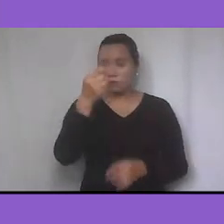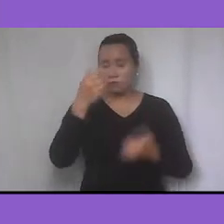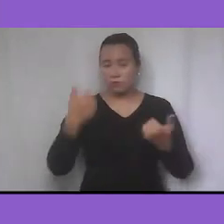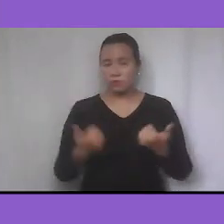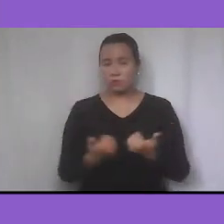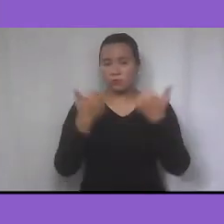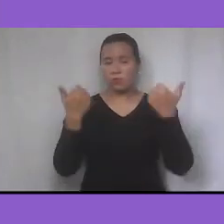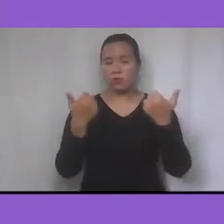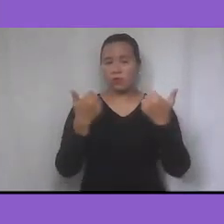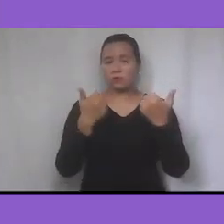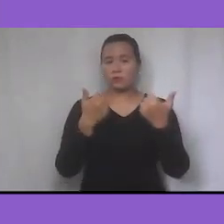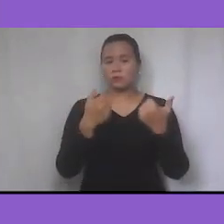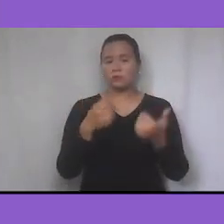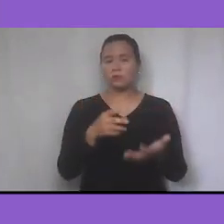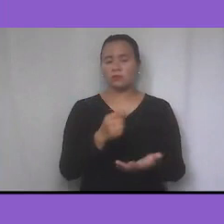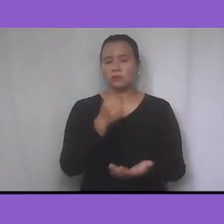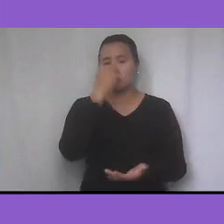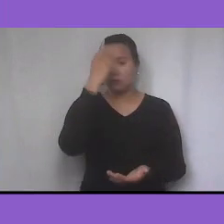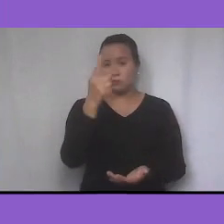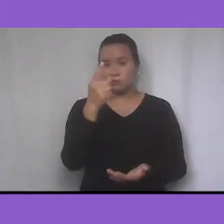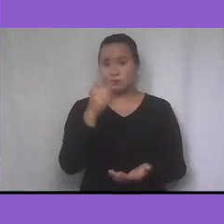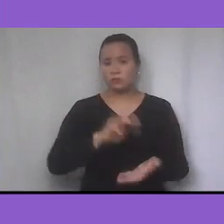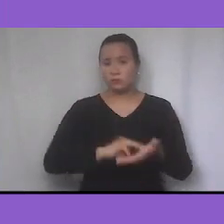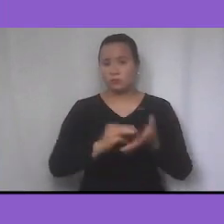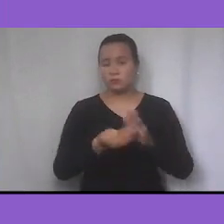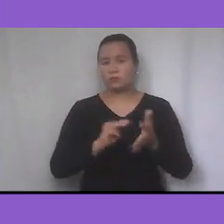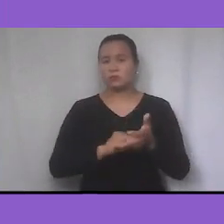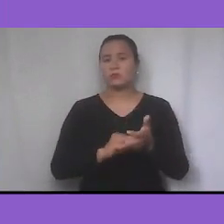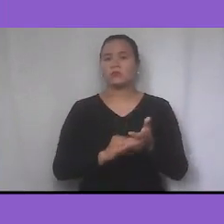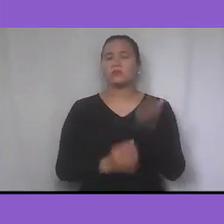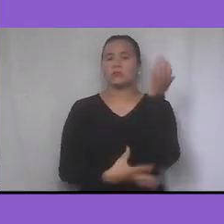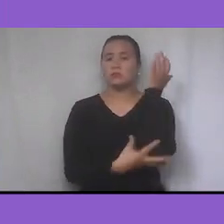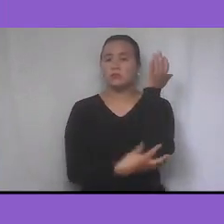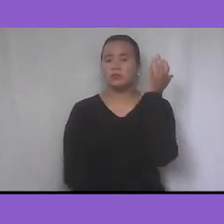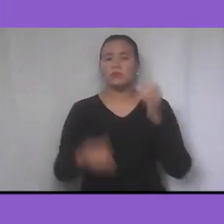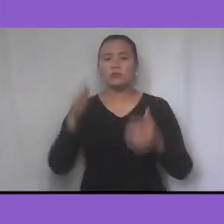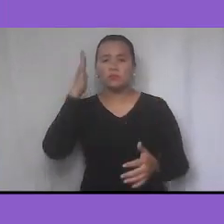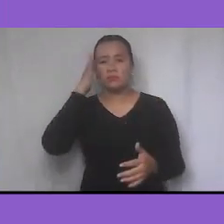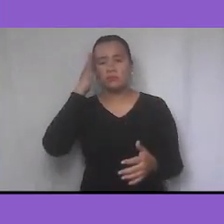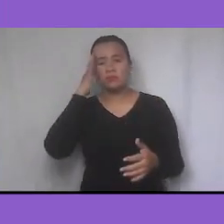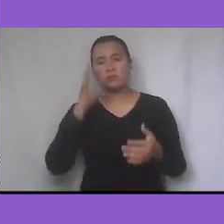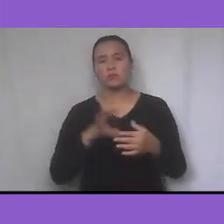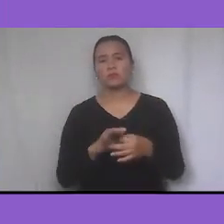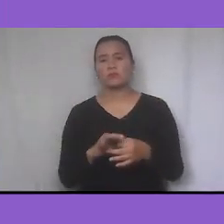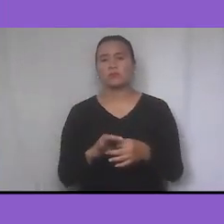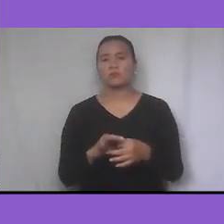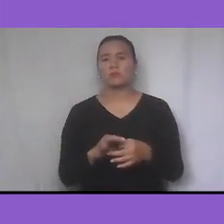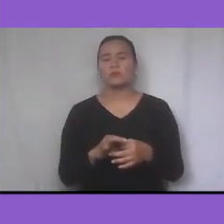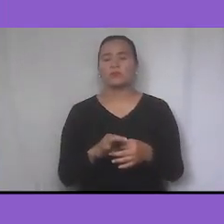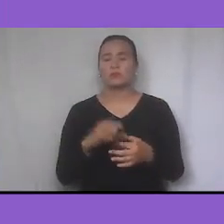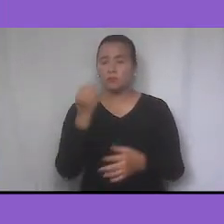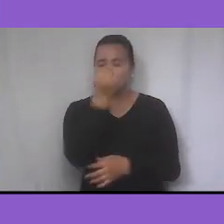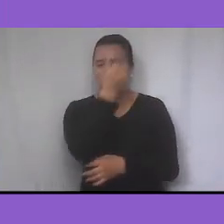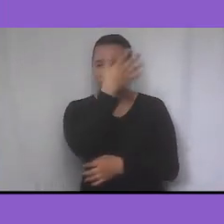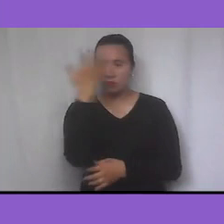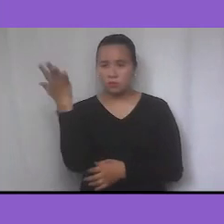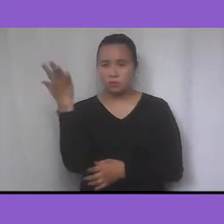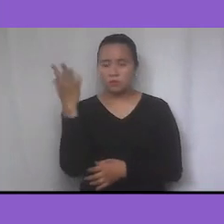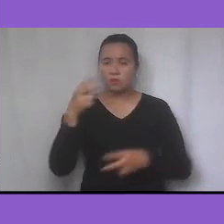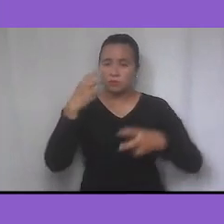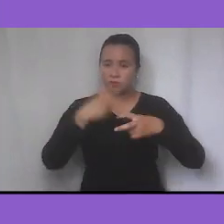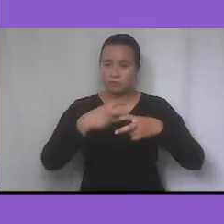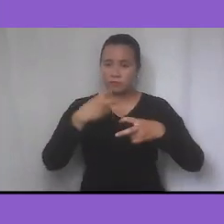as one reads, poor recognition of details, difficulty with figurative language, difficulty with